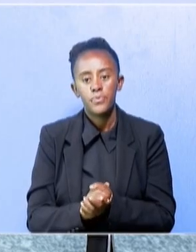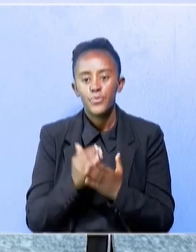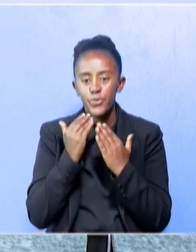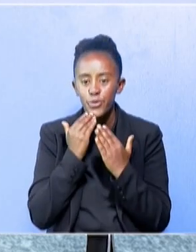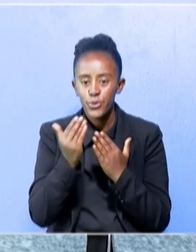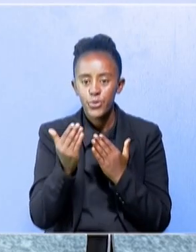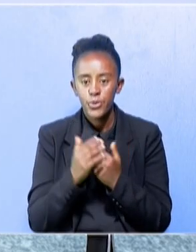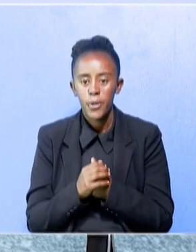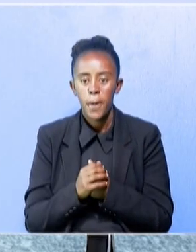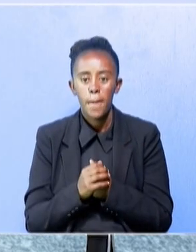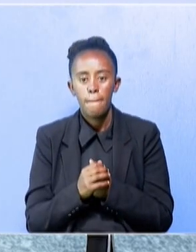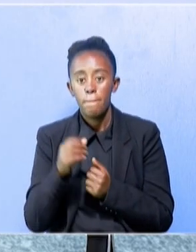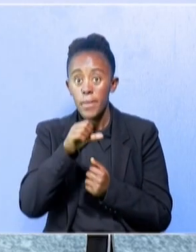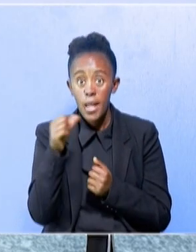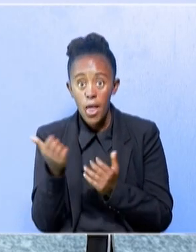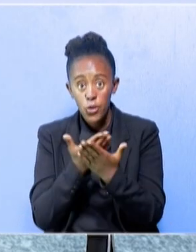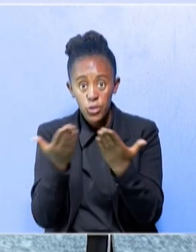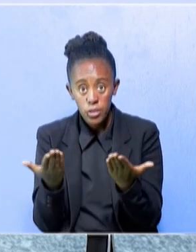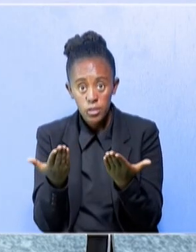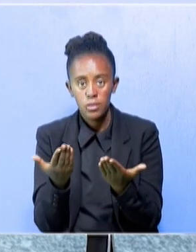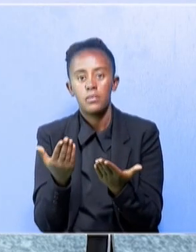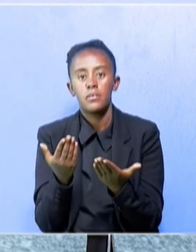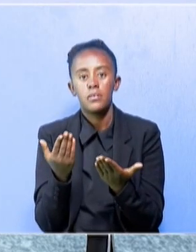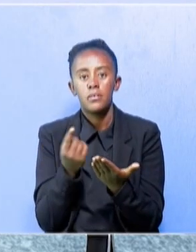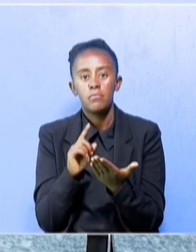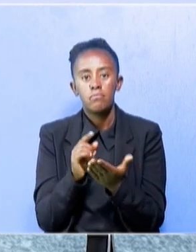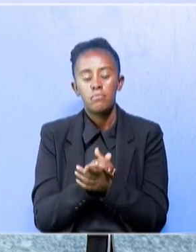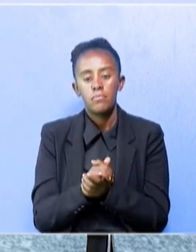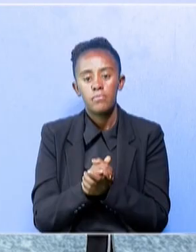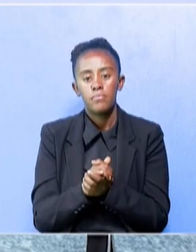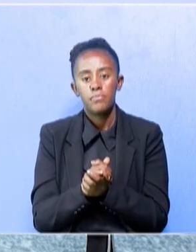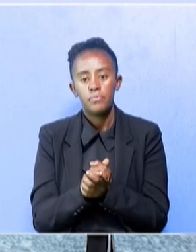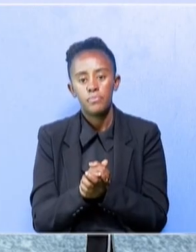Good. The other thing is that, right, a few days ago.